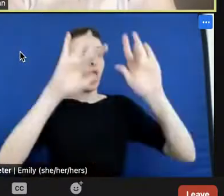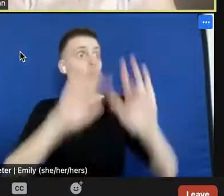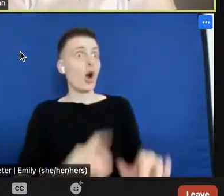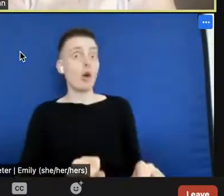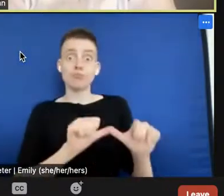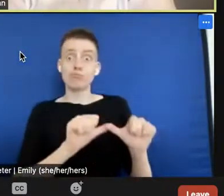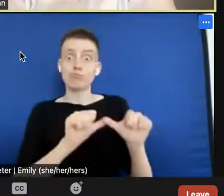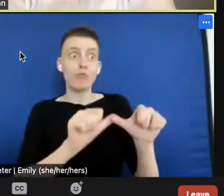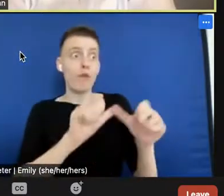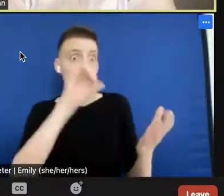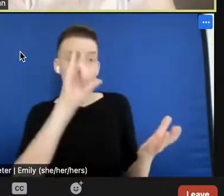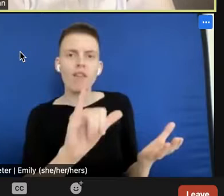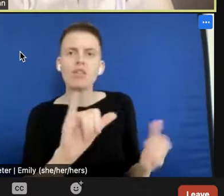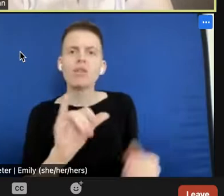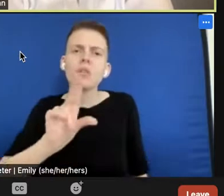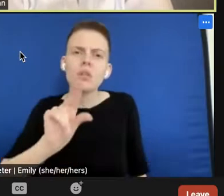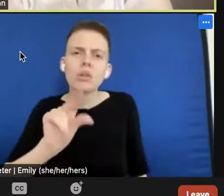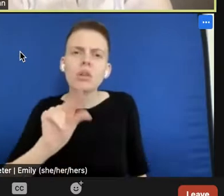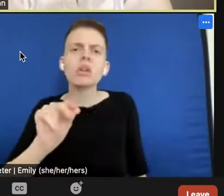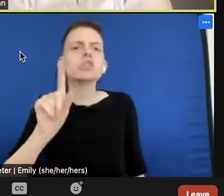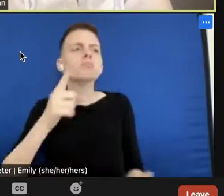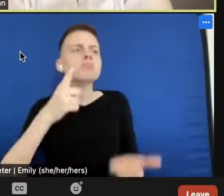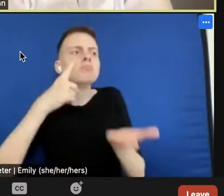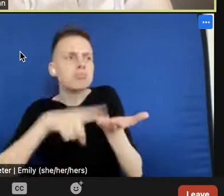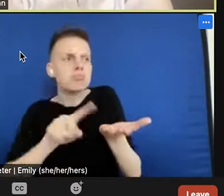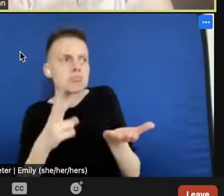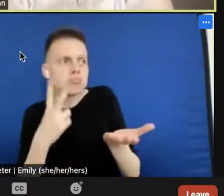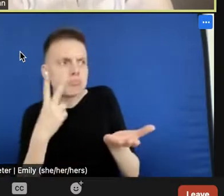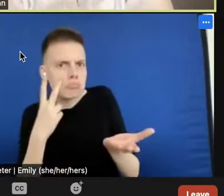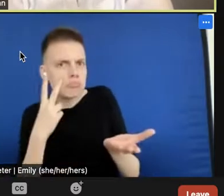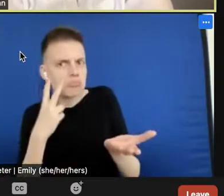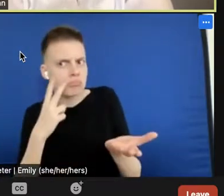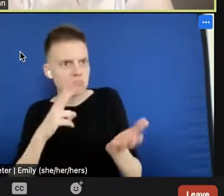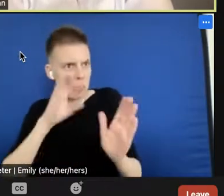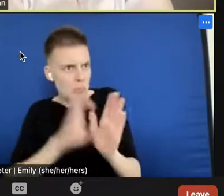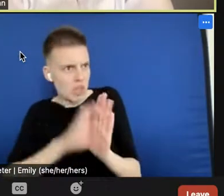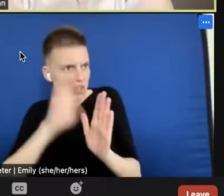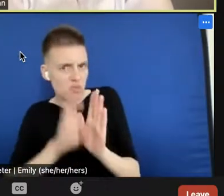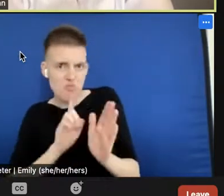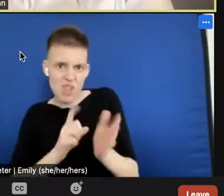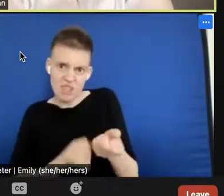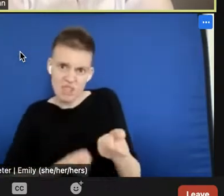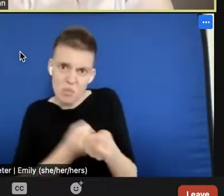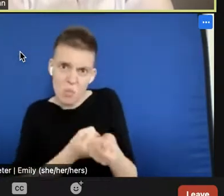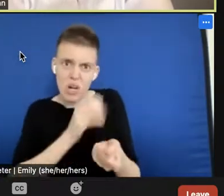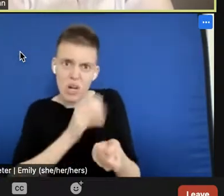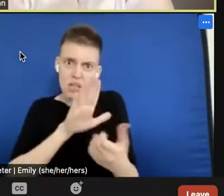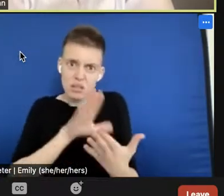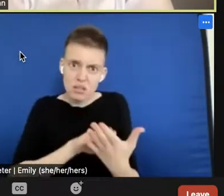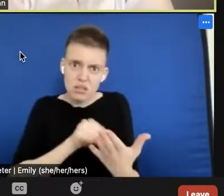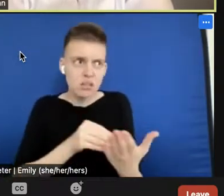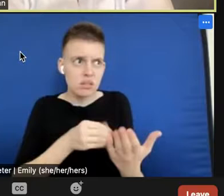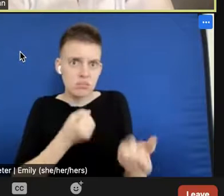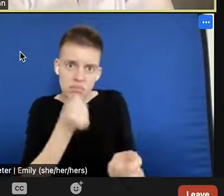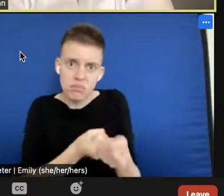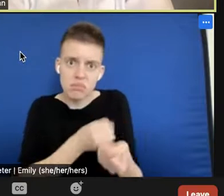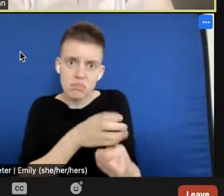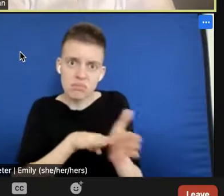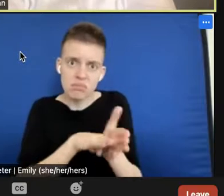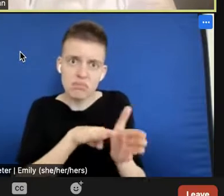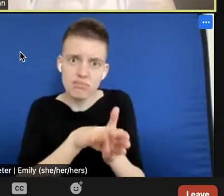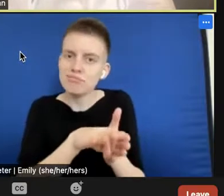out to what extent is vision helping. And it turns out it was mostly all memory, all